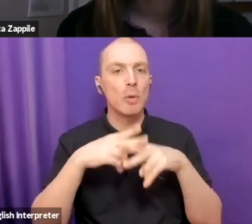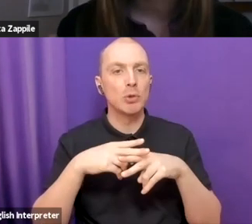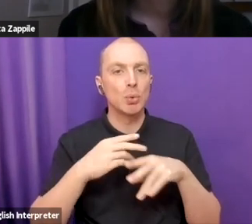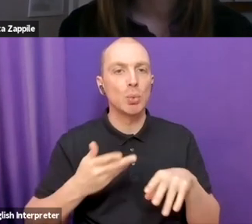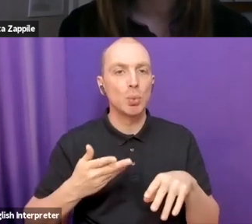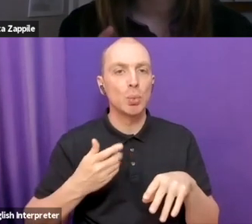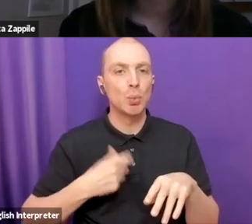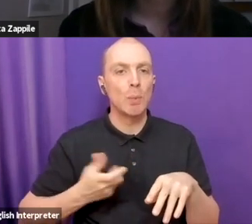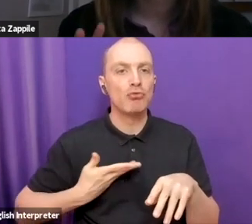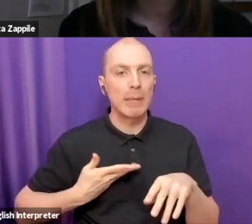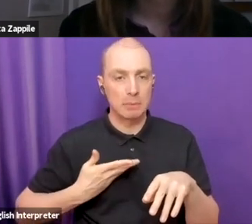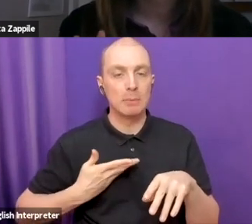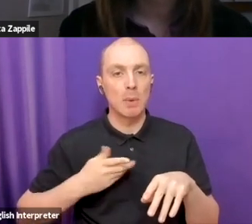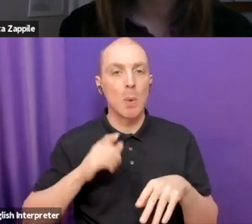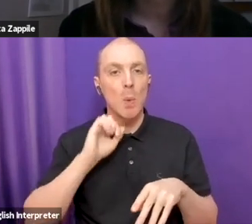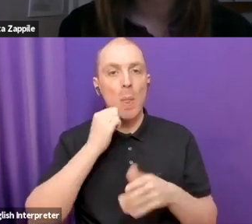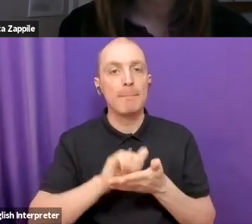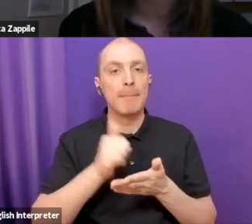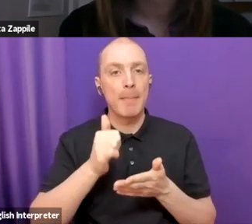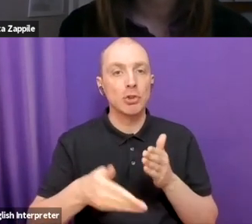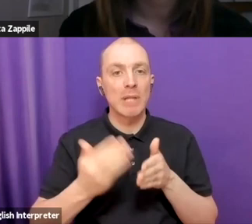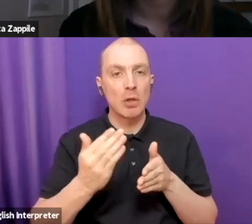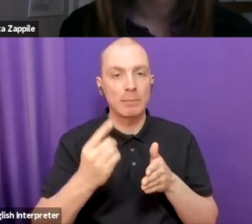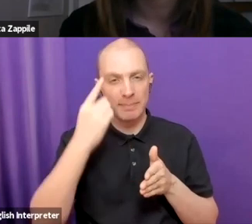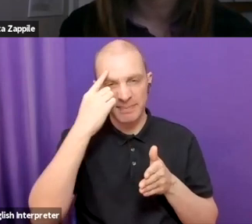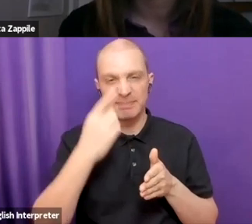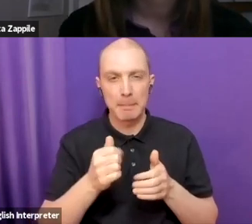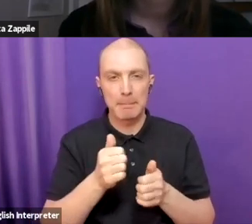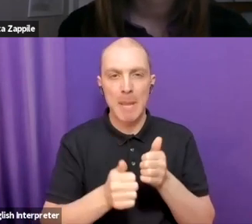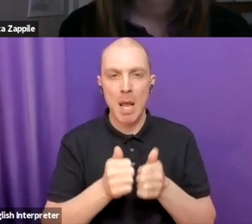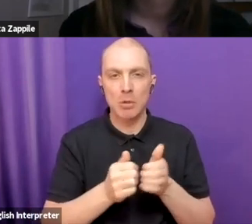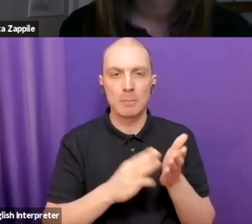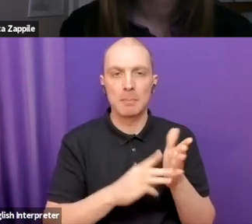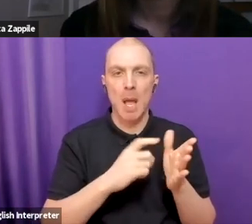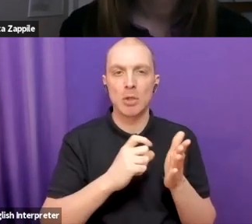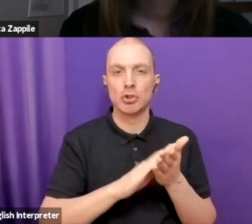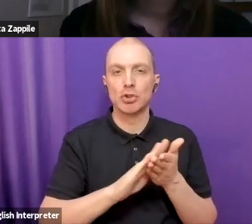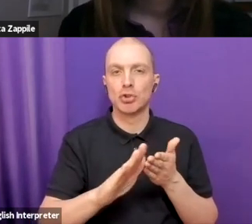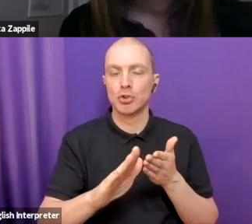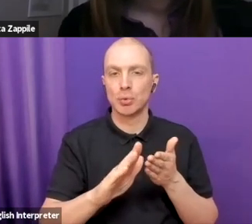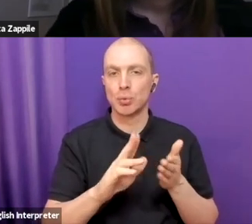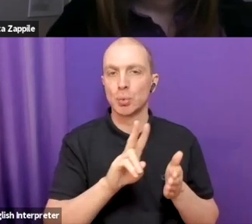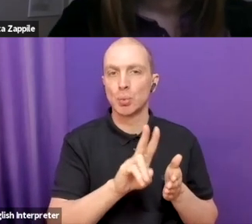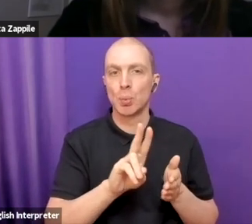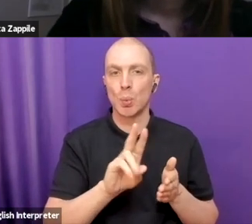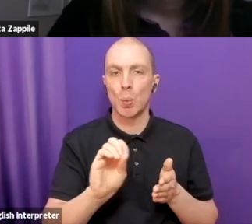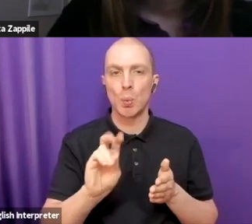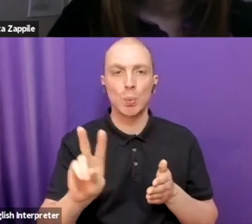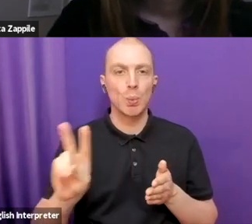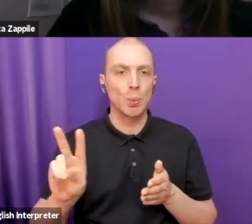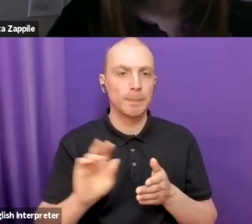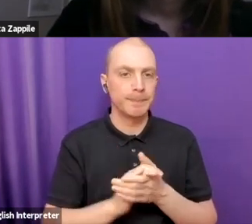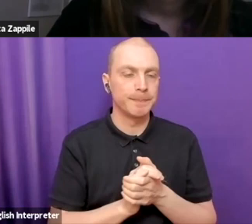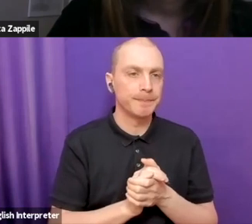deadline, but it will be around March 2022. Okay, perfect. Because I know that there have